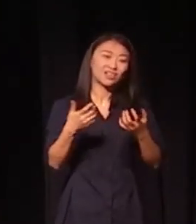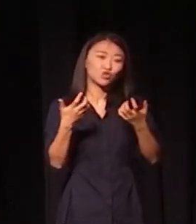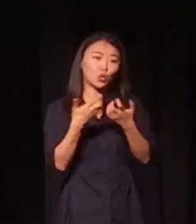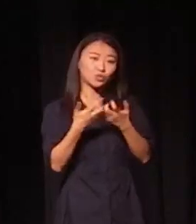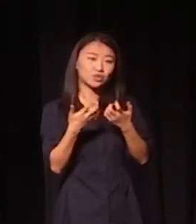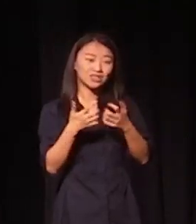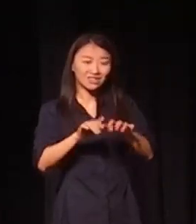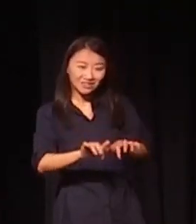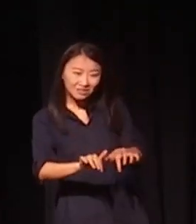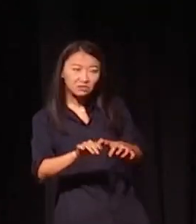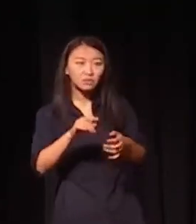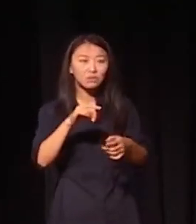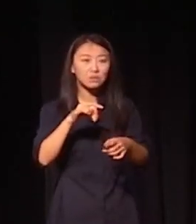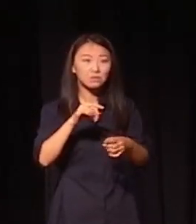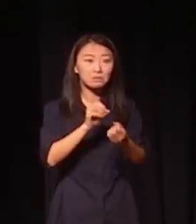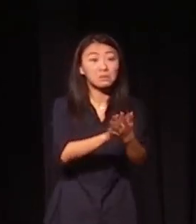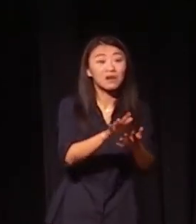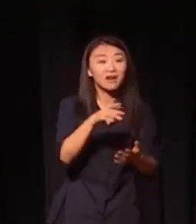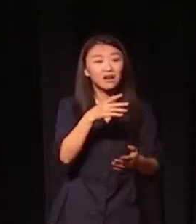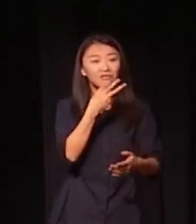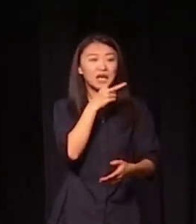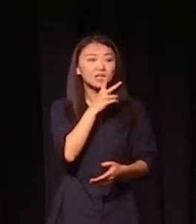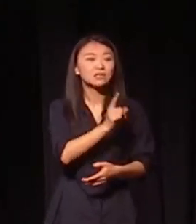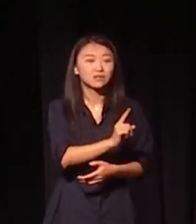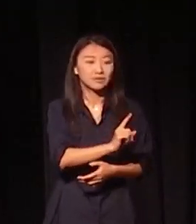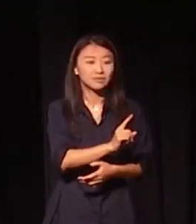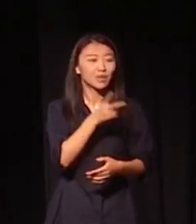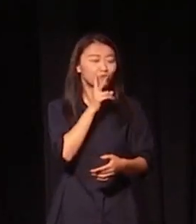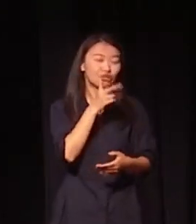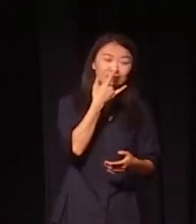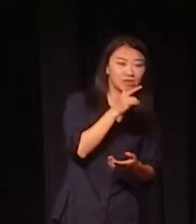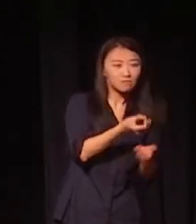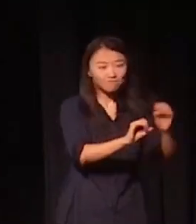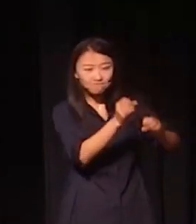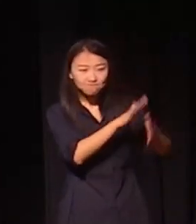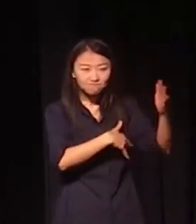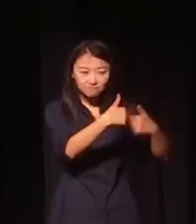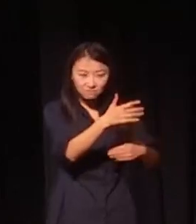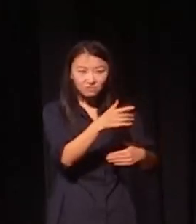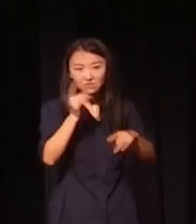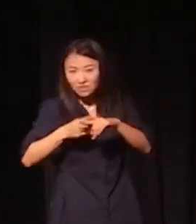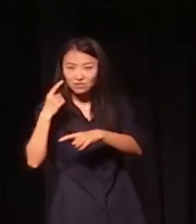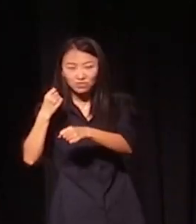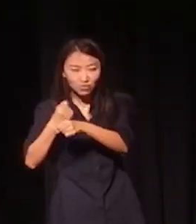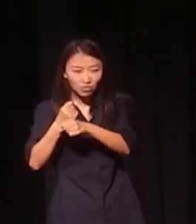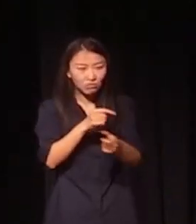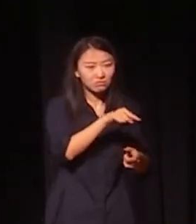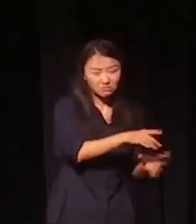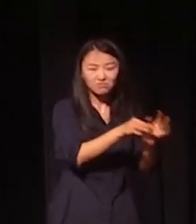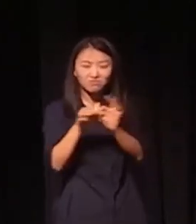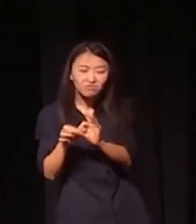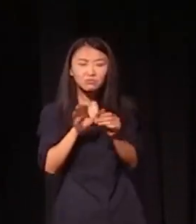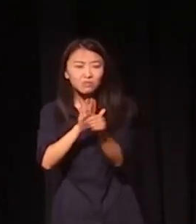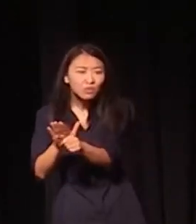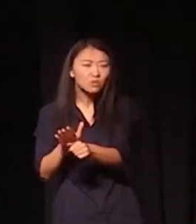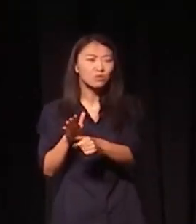all of the chapters focus on how we can use technologies in interpreter education more efficiently, more effectively. And I